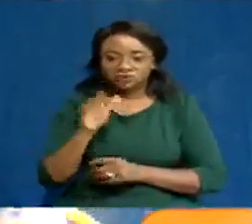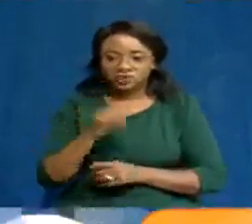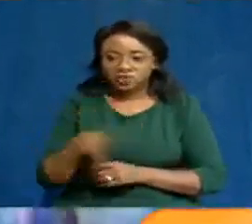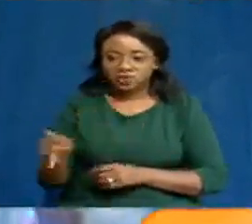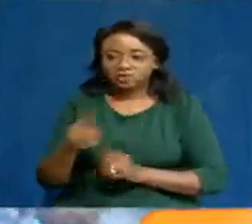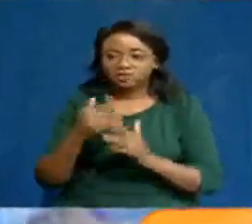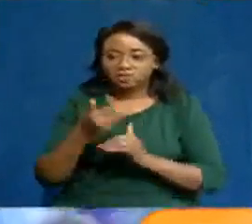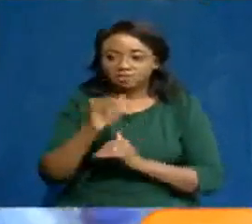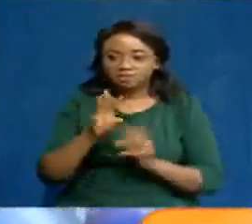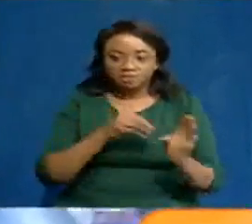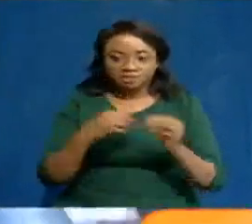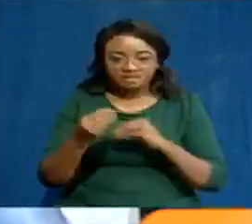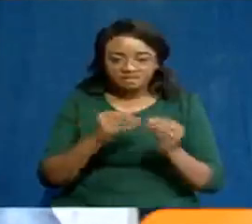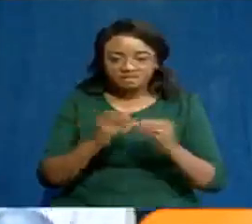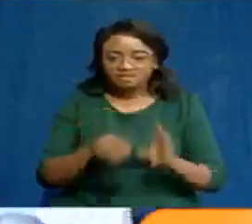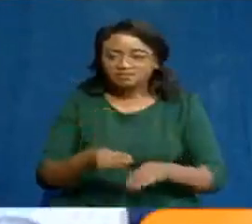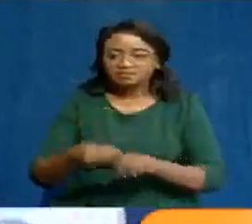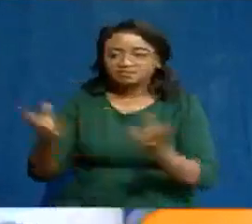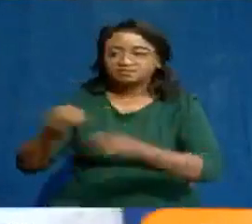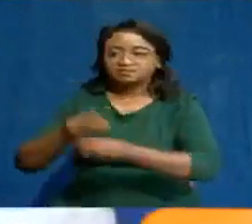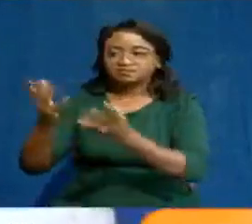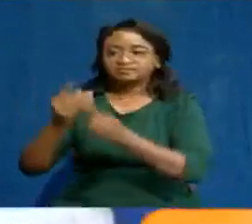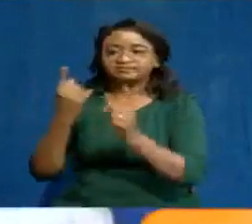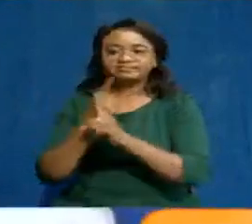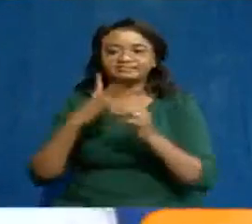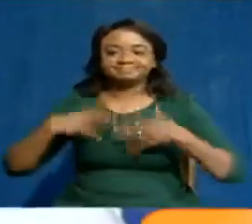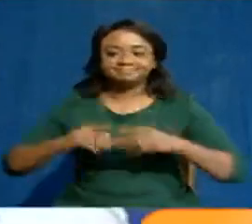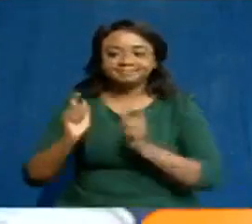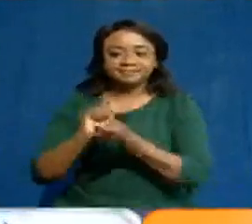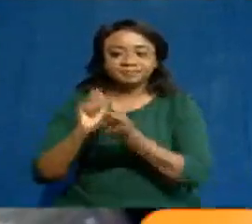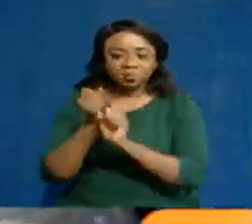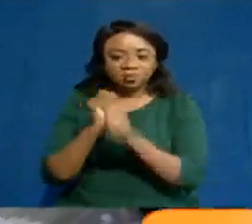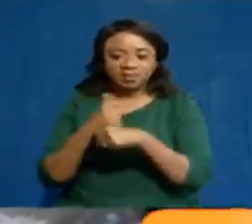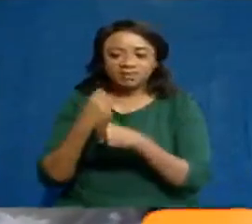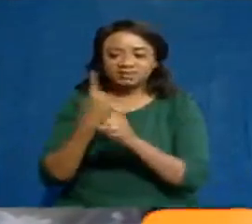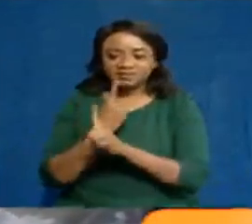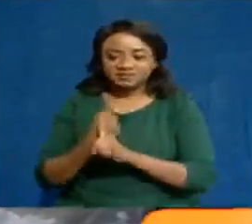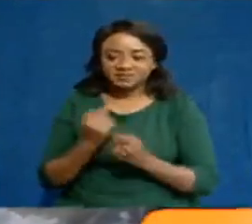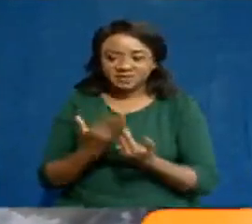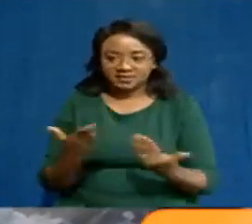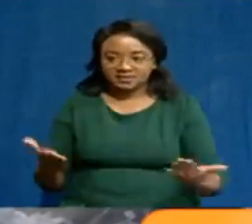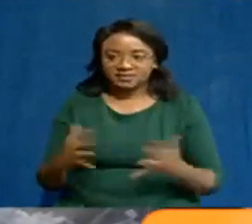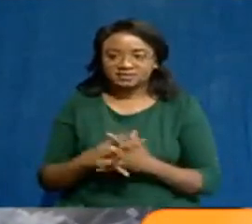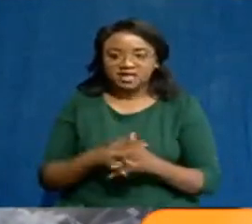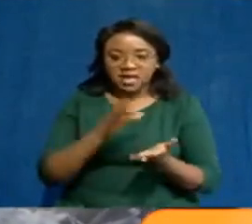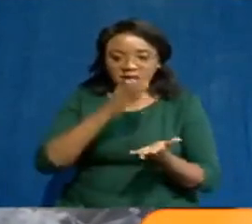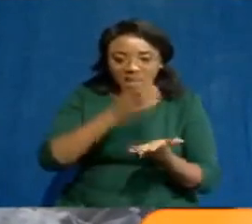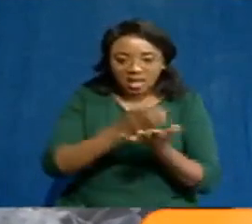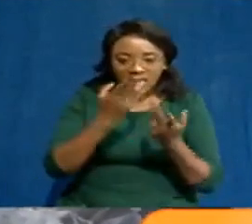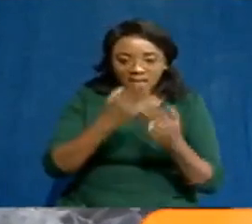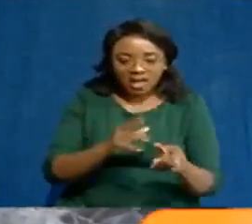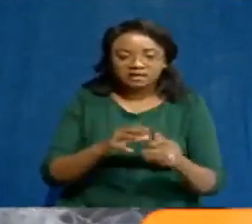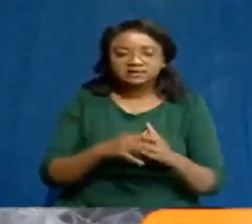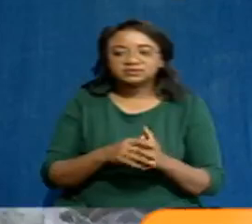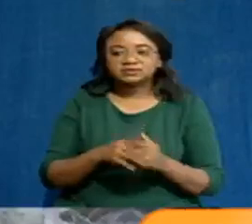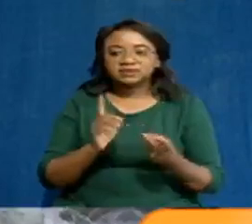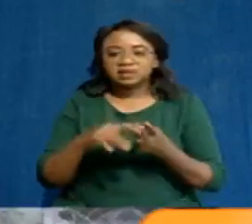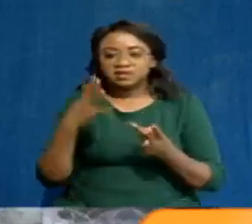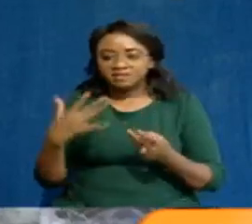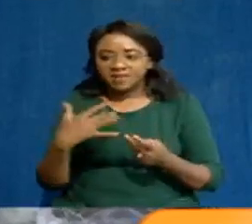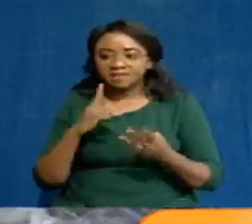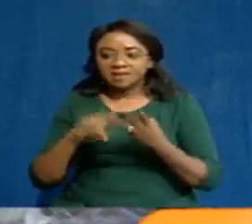then supplied to plastic recyclers who make different products. The glass goes to glass recyclers, then the paper goes to paper recyclers.